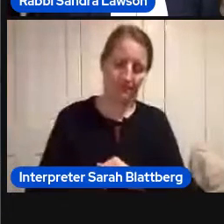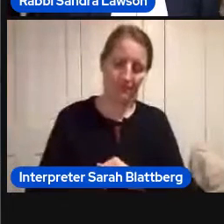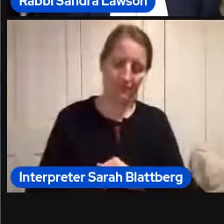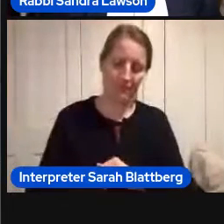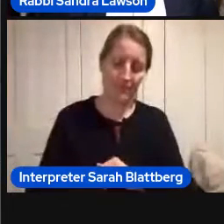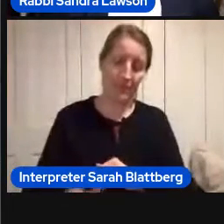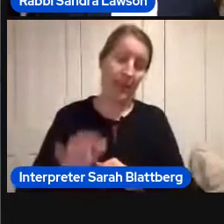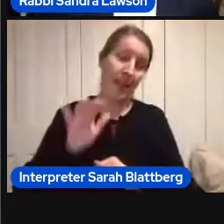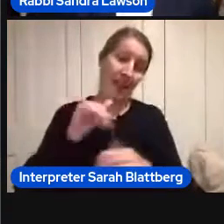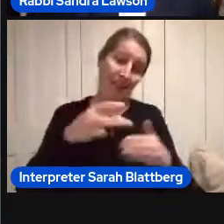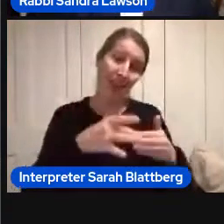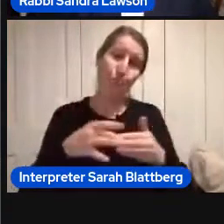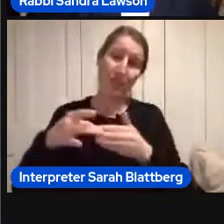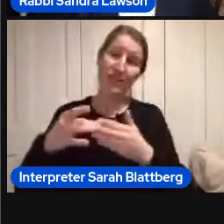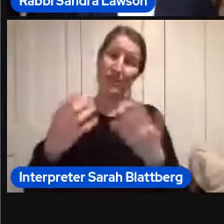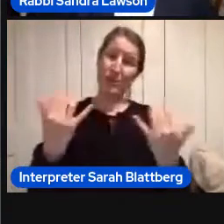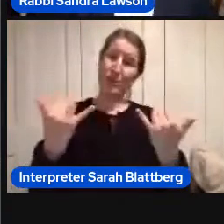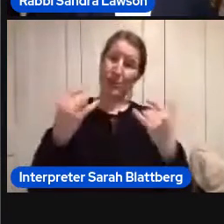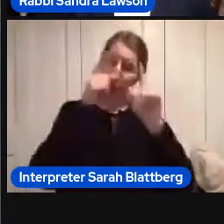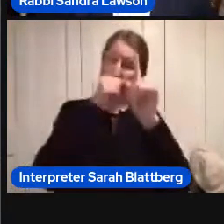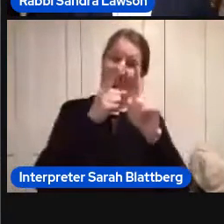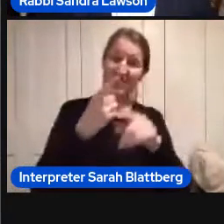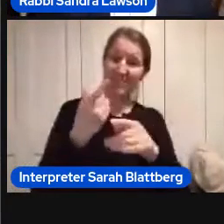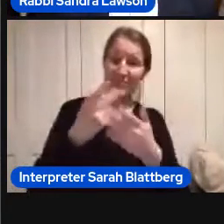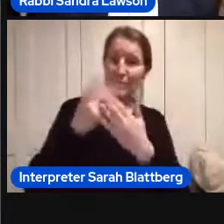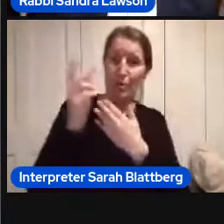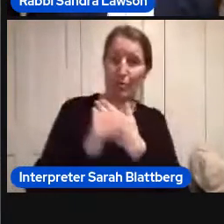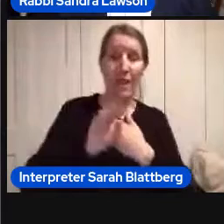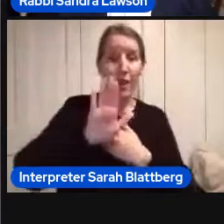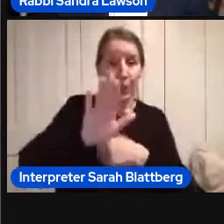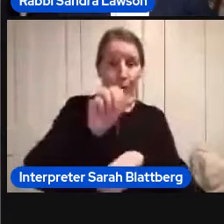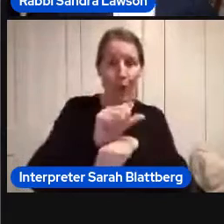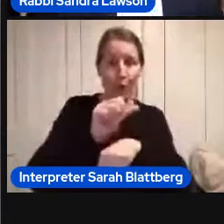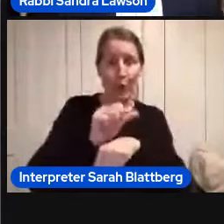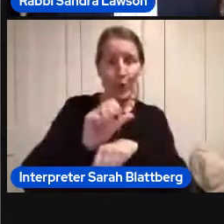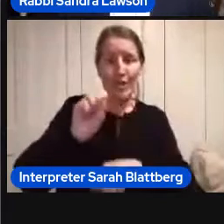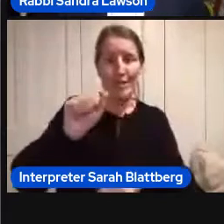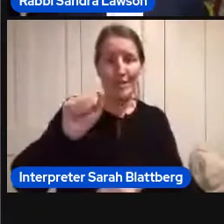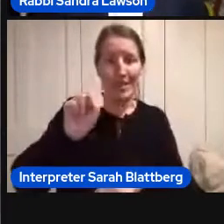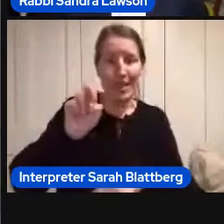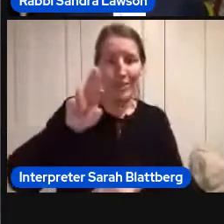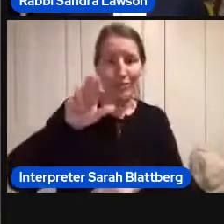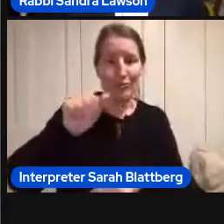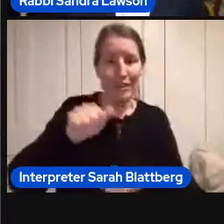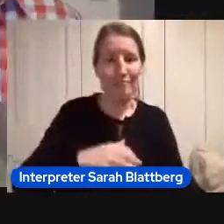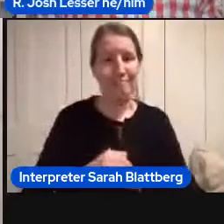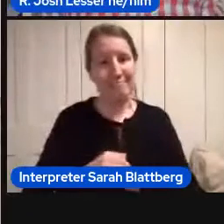that takes us to our mission this evening and the work that you do, Sandra.